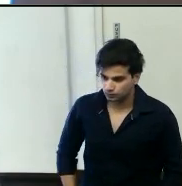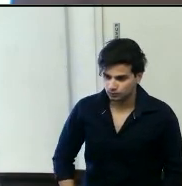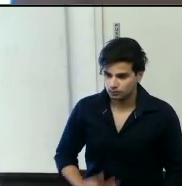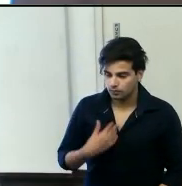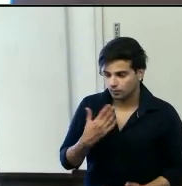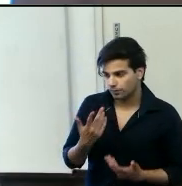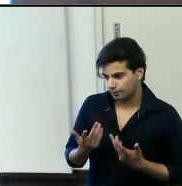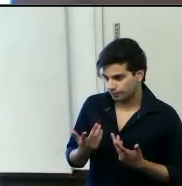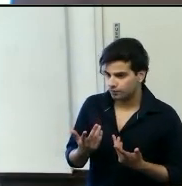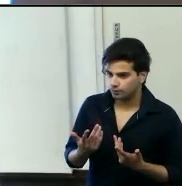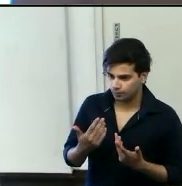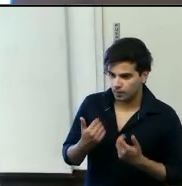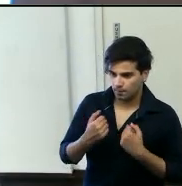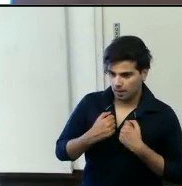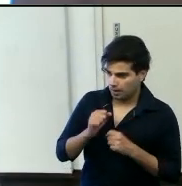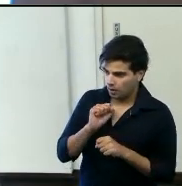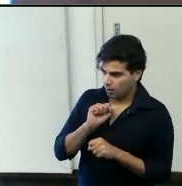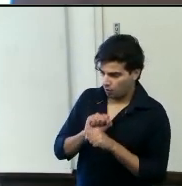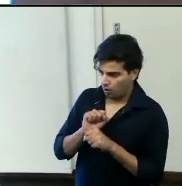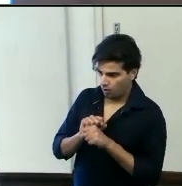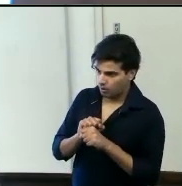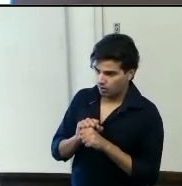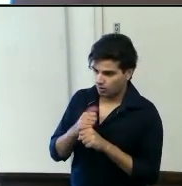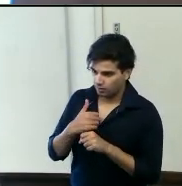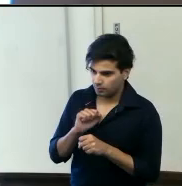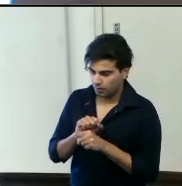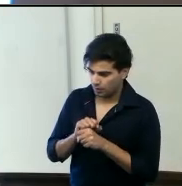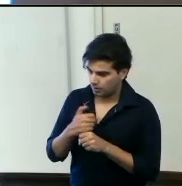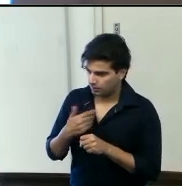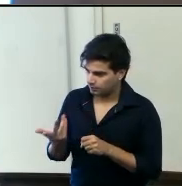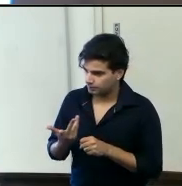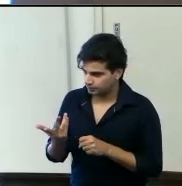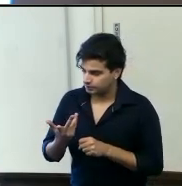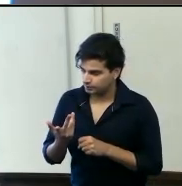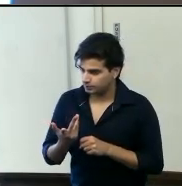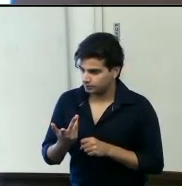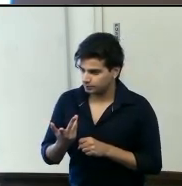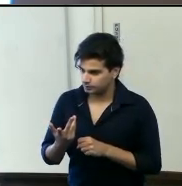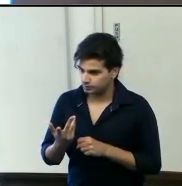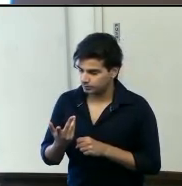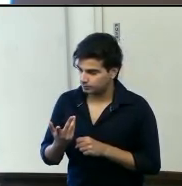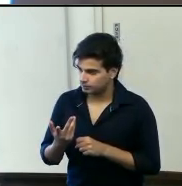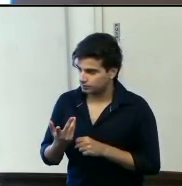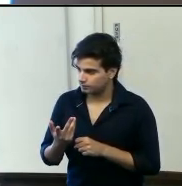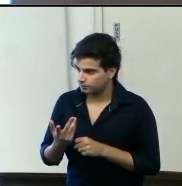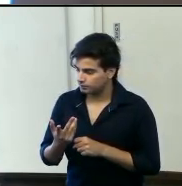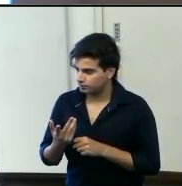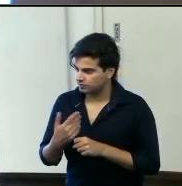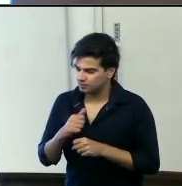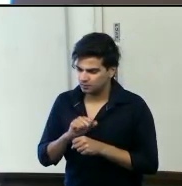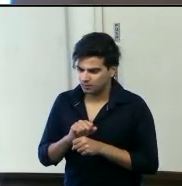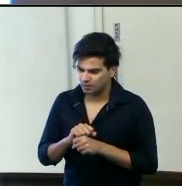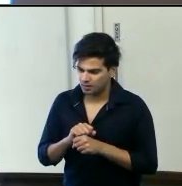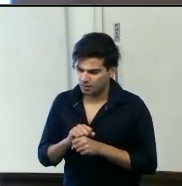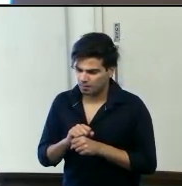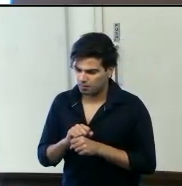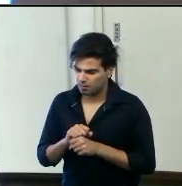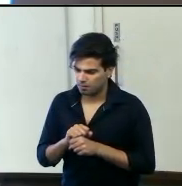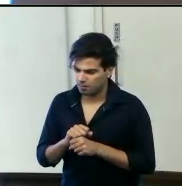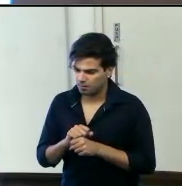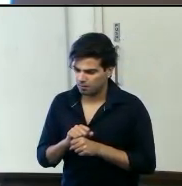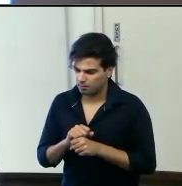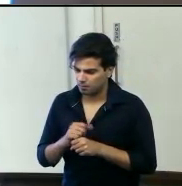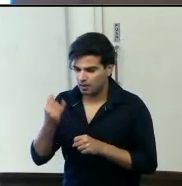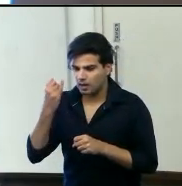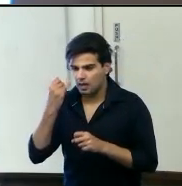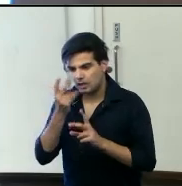So, my work in a way is not, or rather not, I would not say, but I read a lot